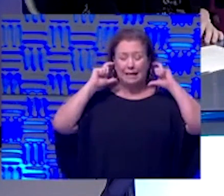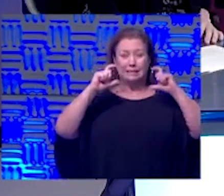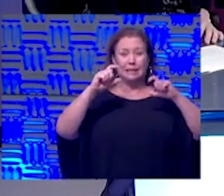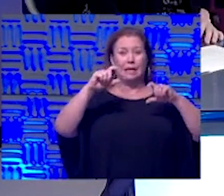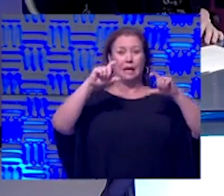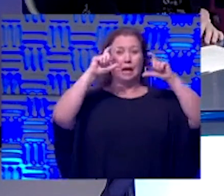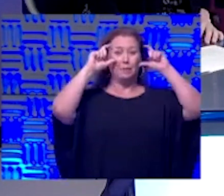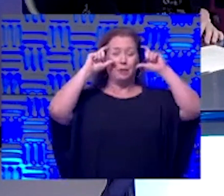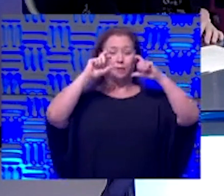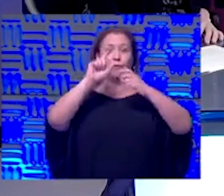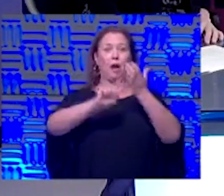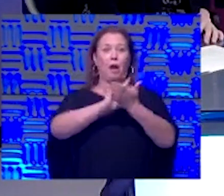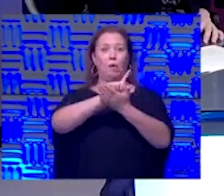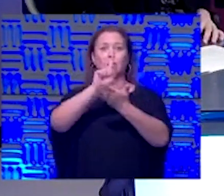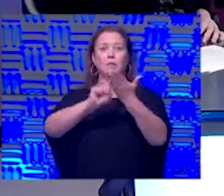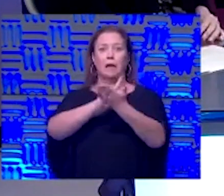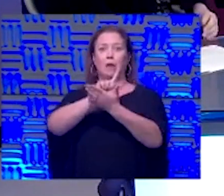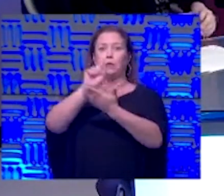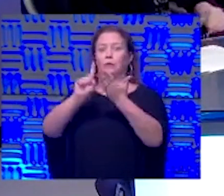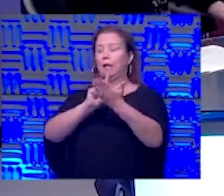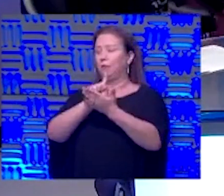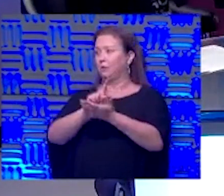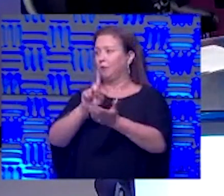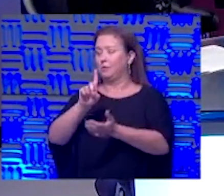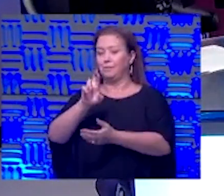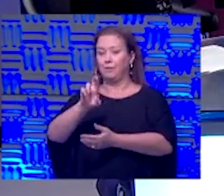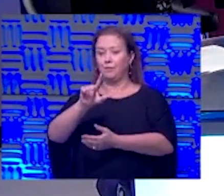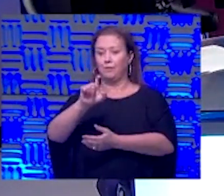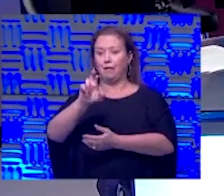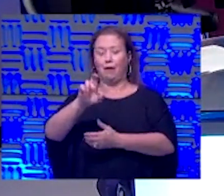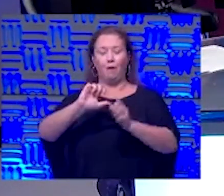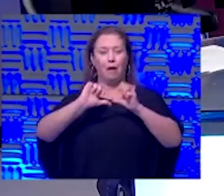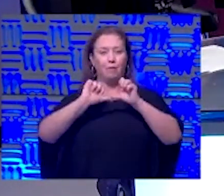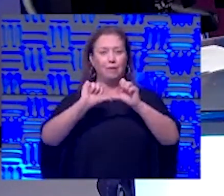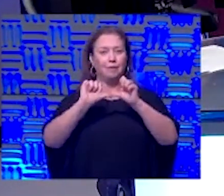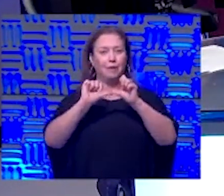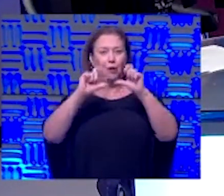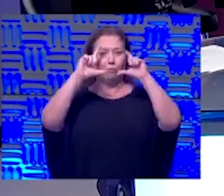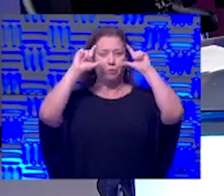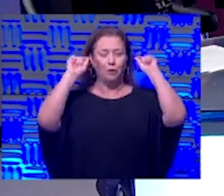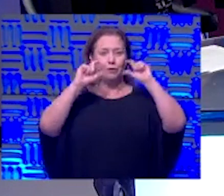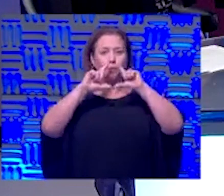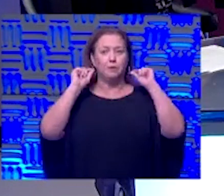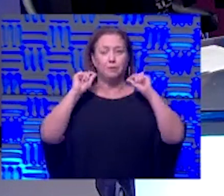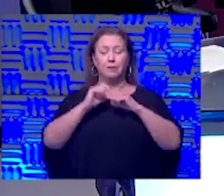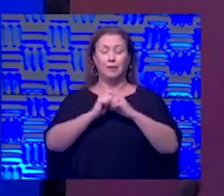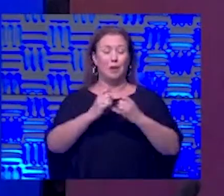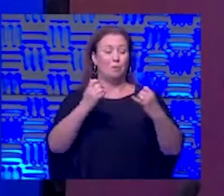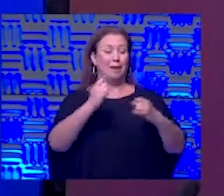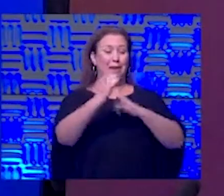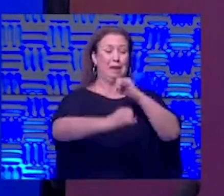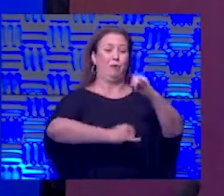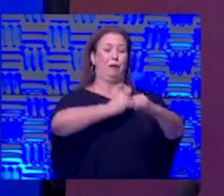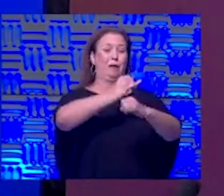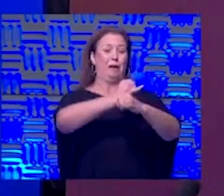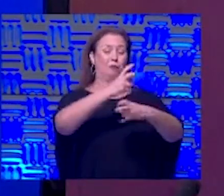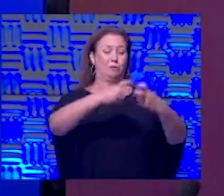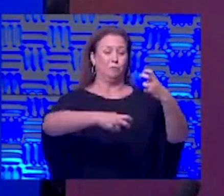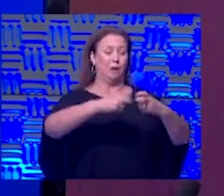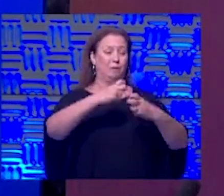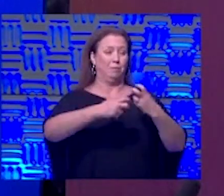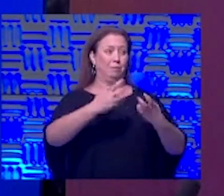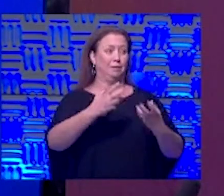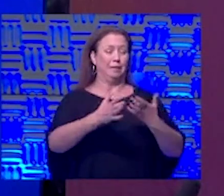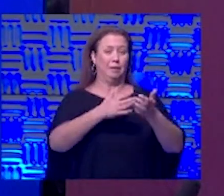eye protection on for hours. How are you going to do that, Dr. Lauer? Well, right now, international travel is going to be a big problem anyway.